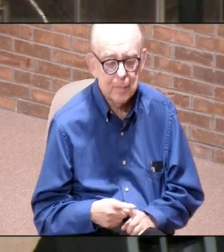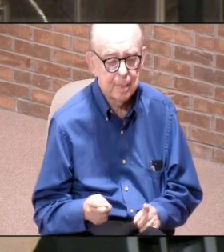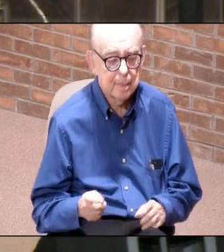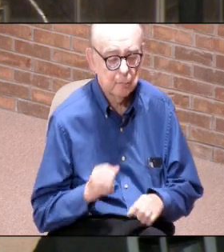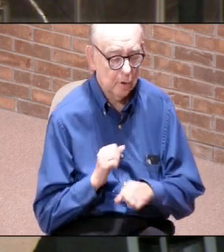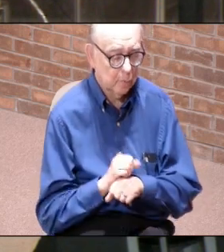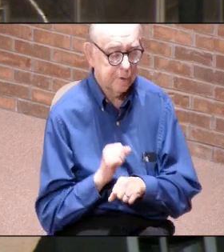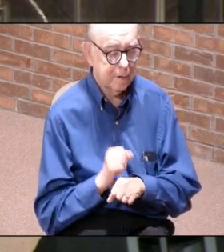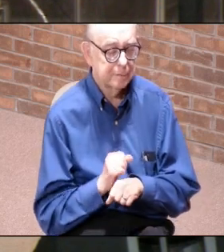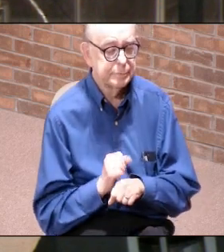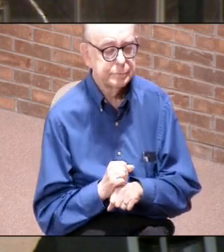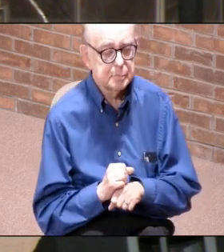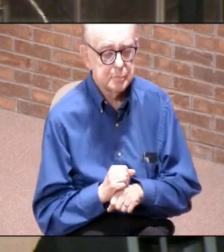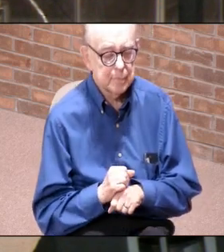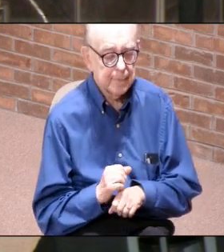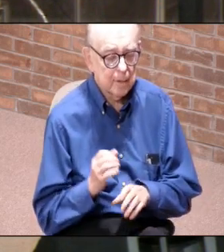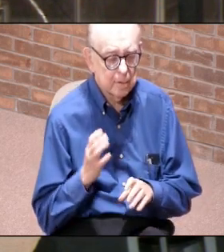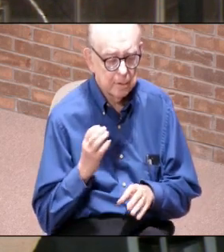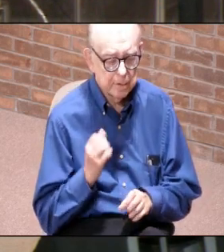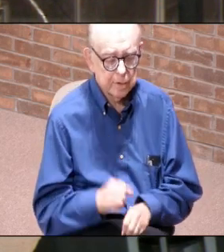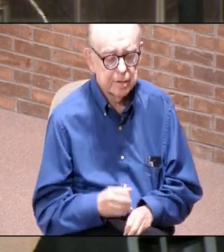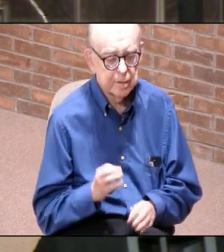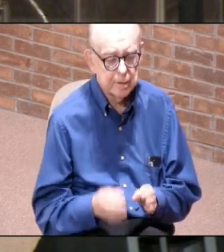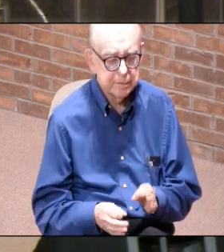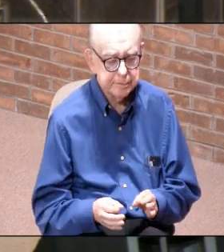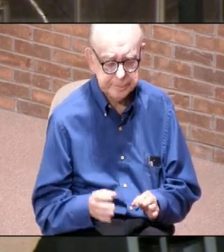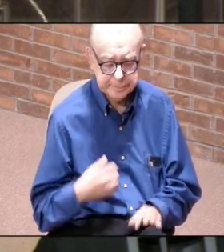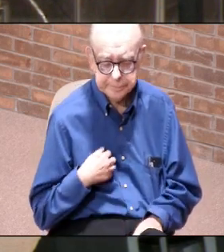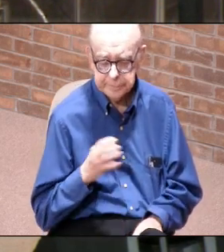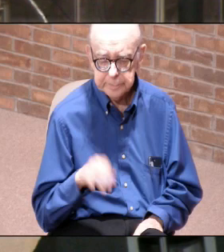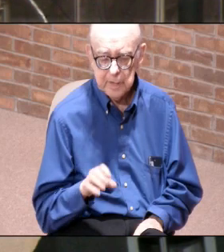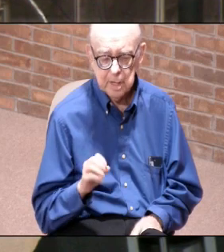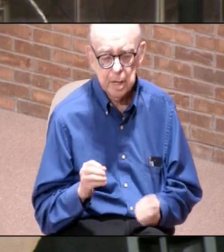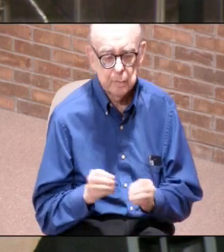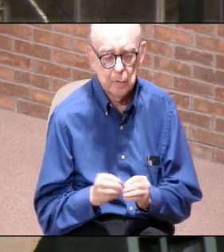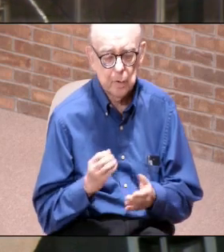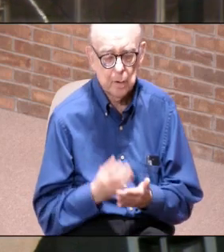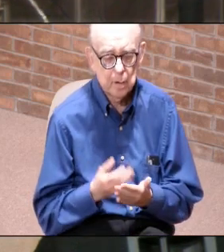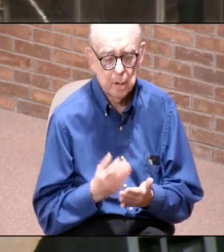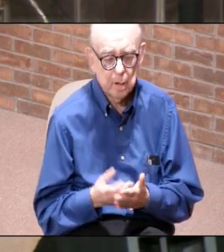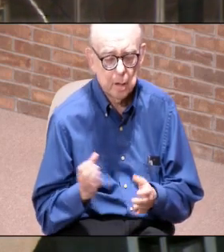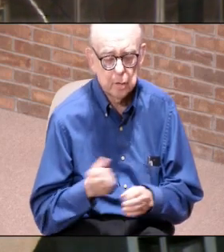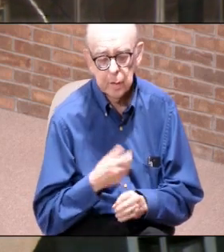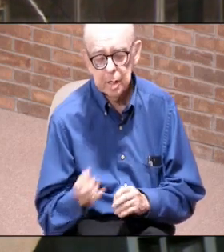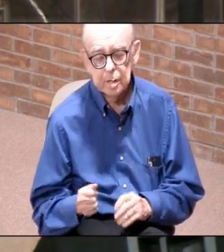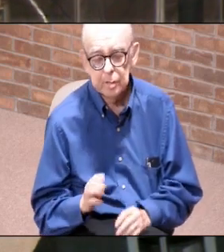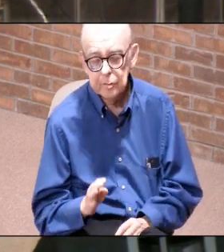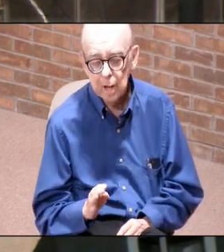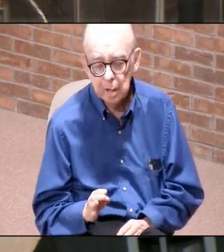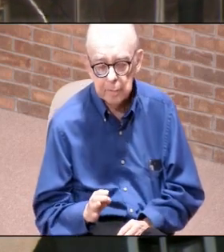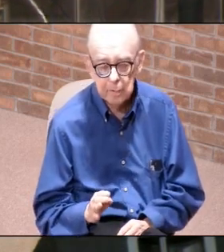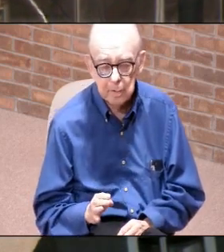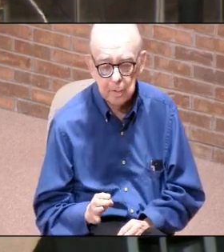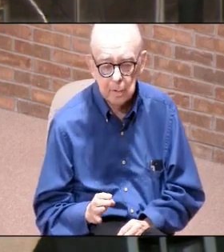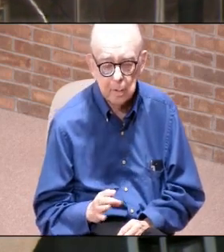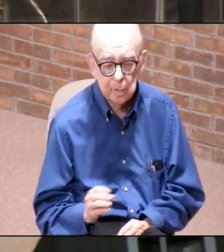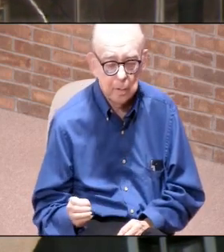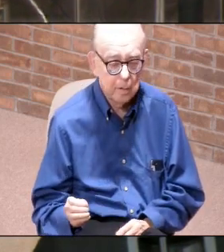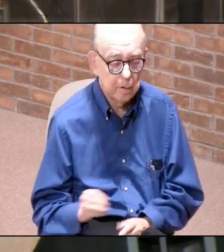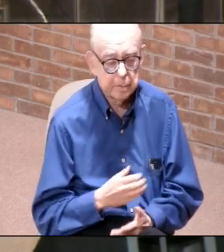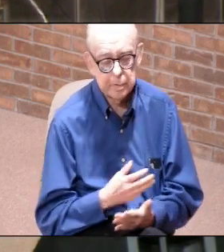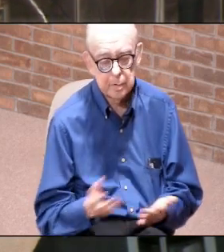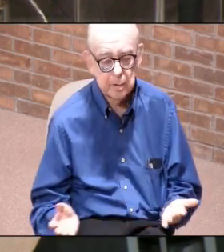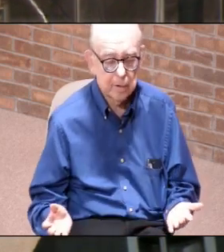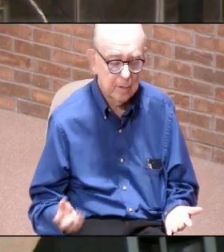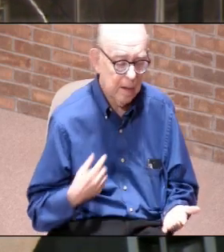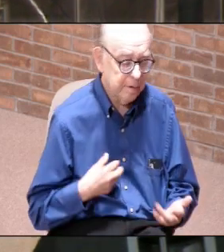But working, you can decide, you know, hey, I need more money so I can go get another job and all of these